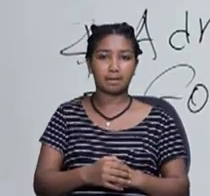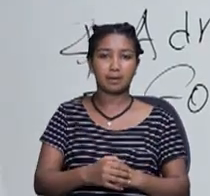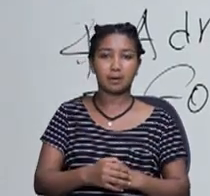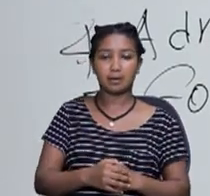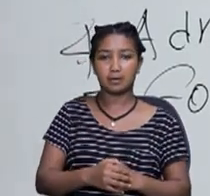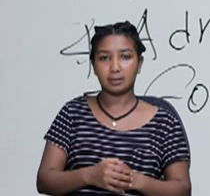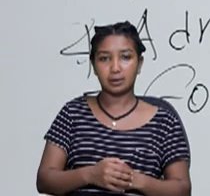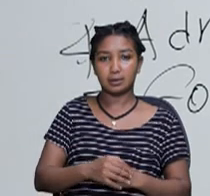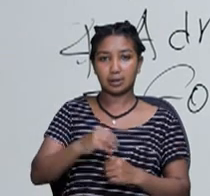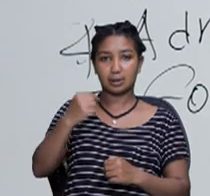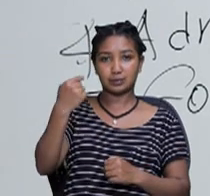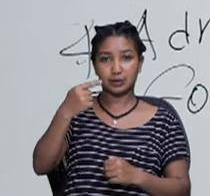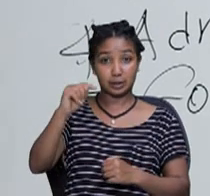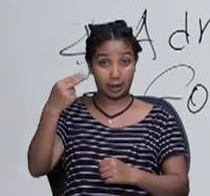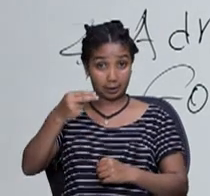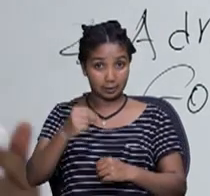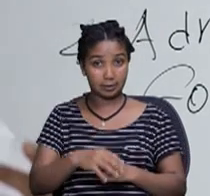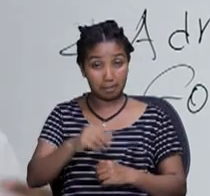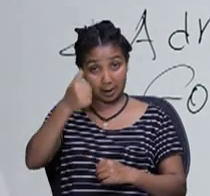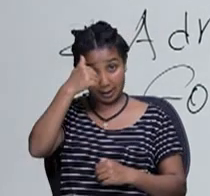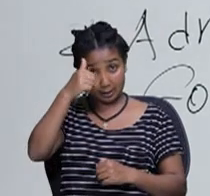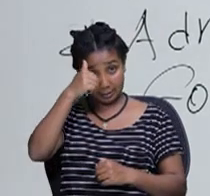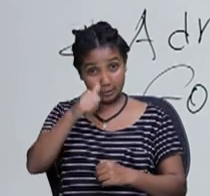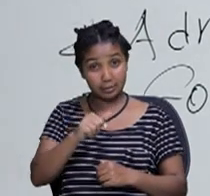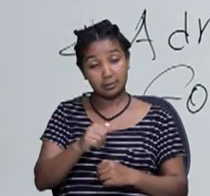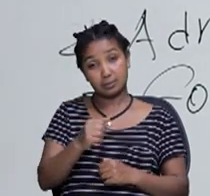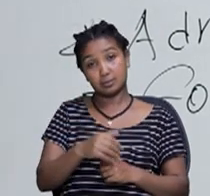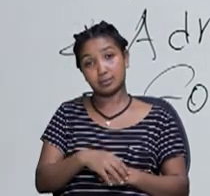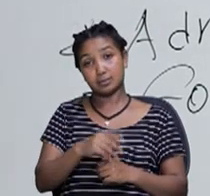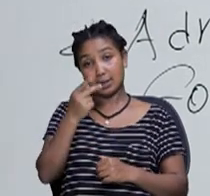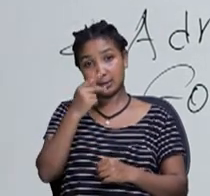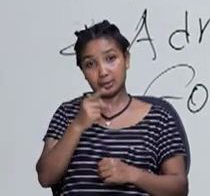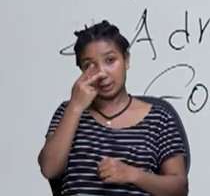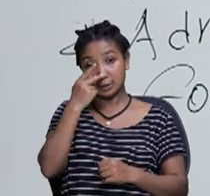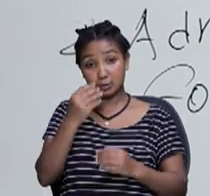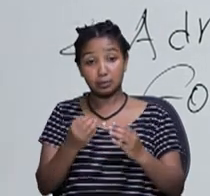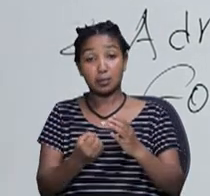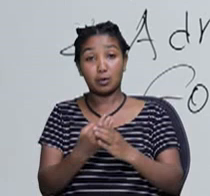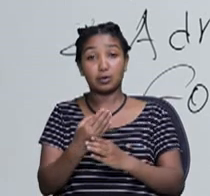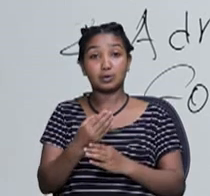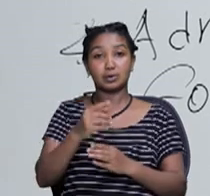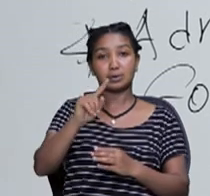In the gonads, male, testes produce testosterone.